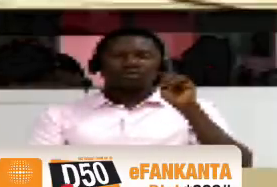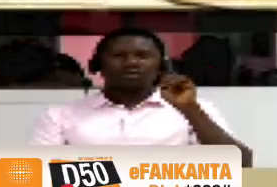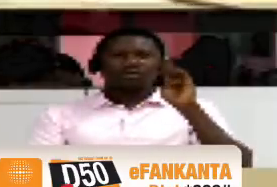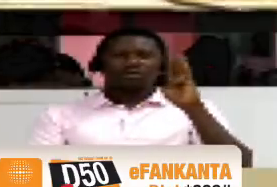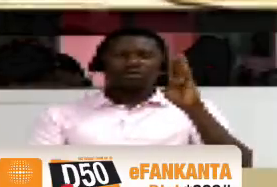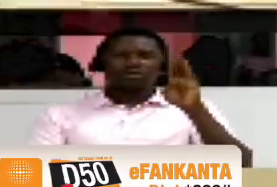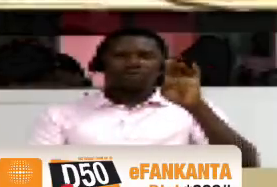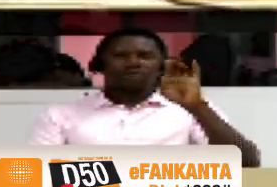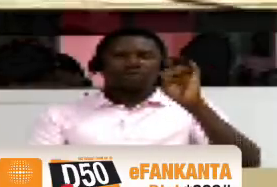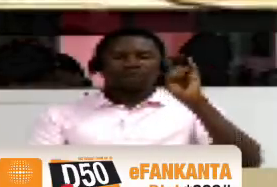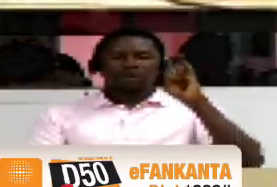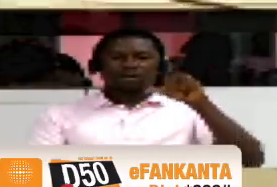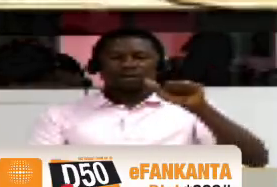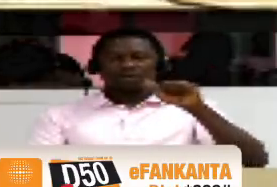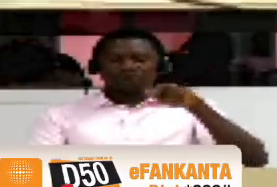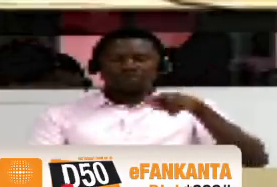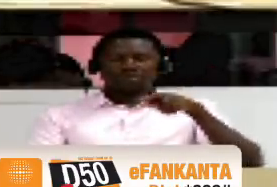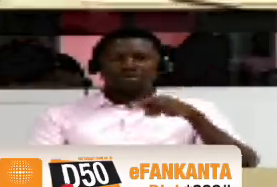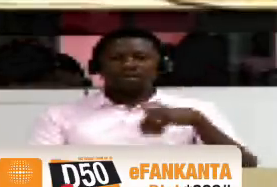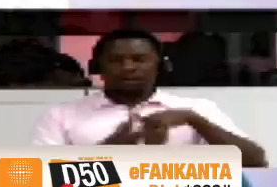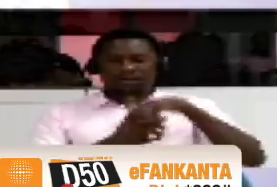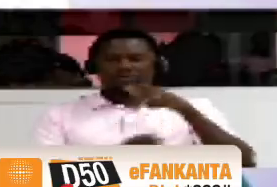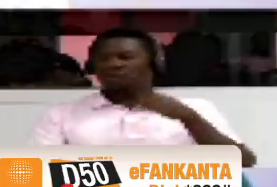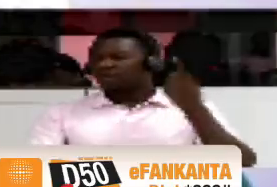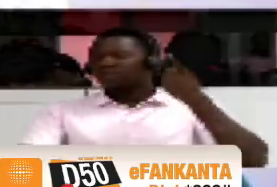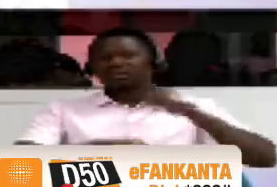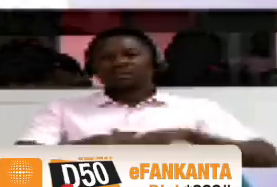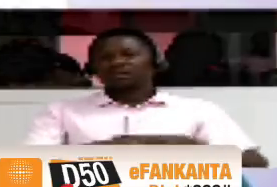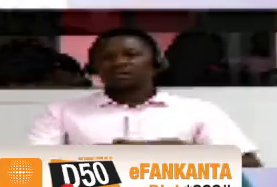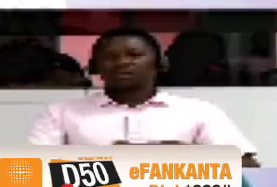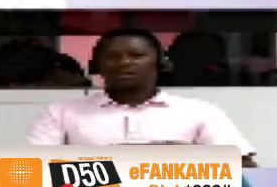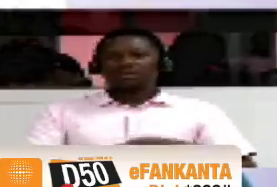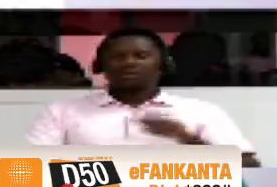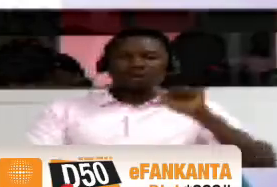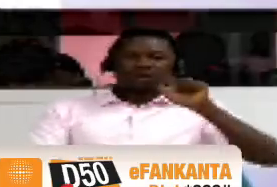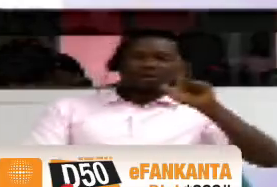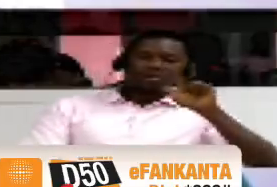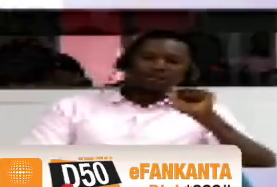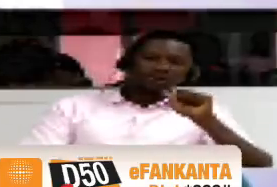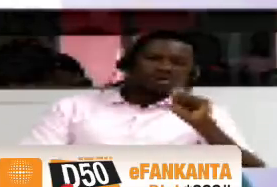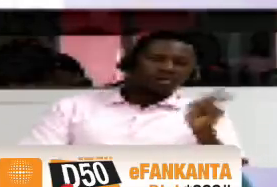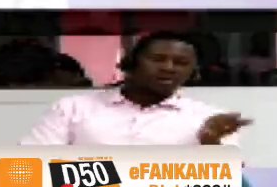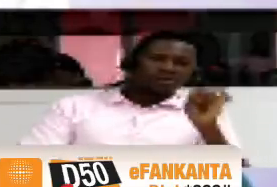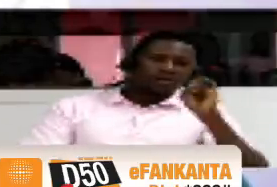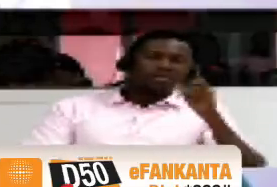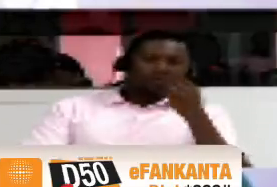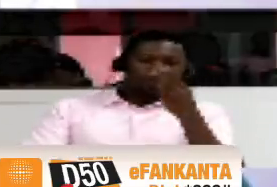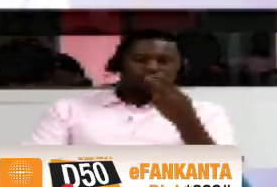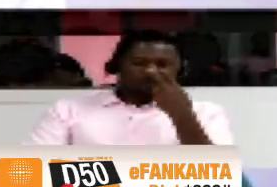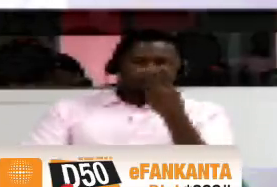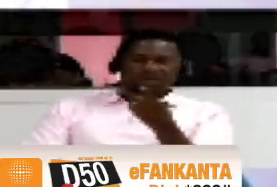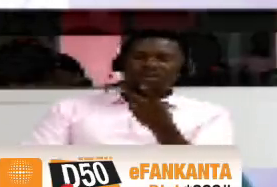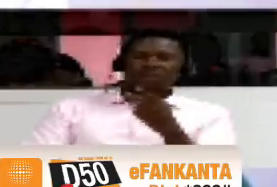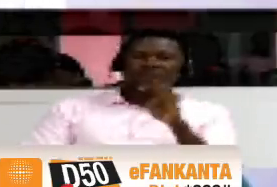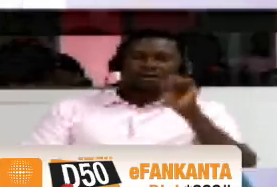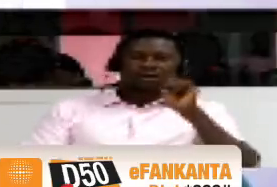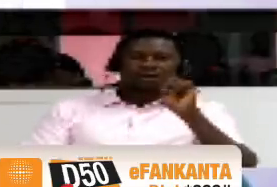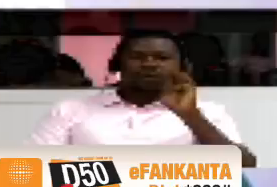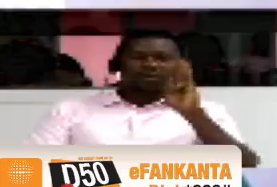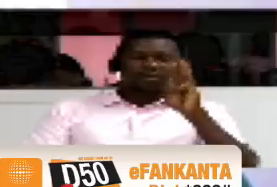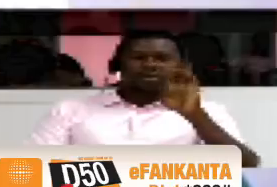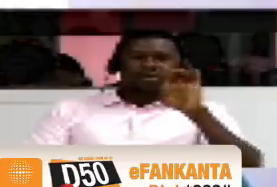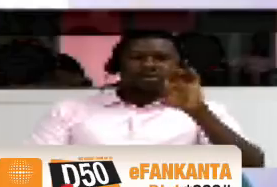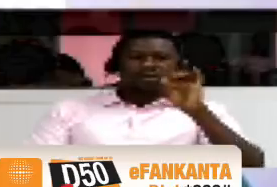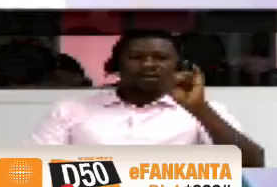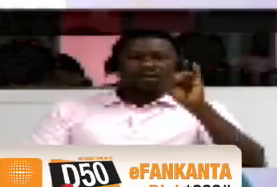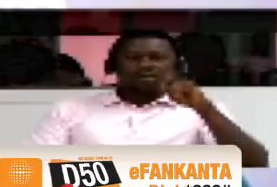So that was the last time Alhaji said he saw Ibrahima for the school session. Then he